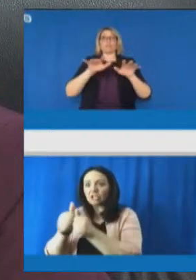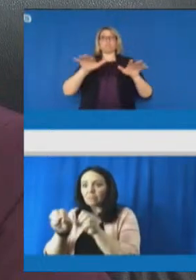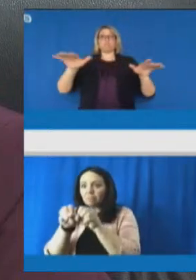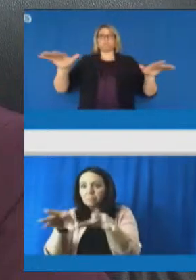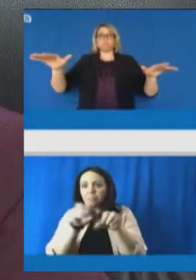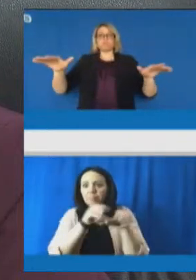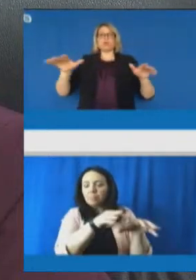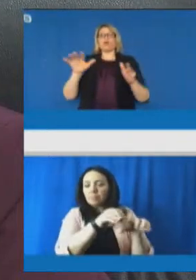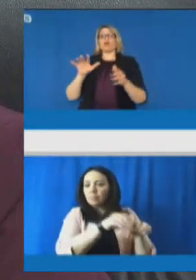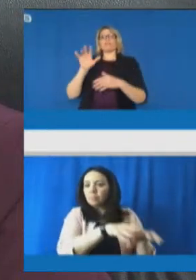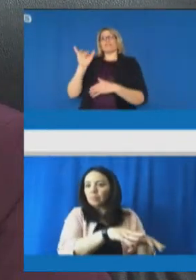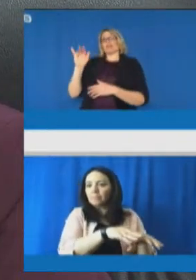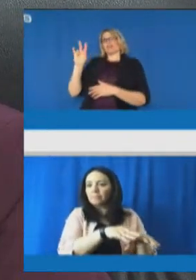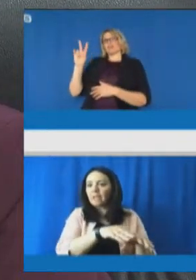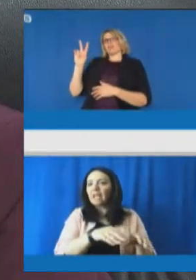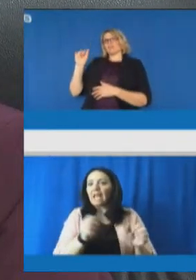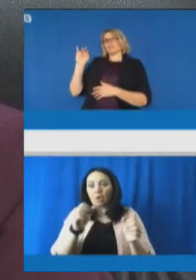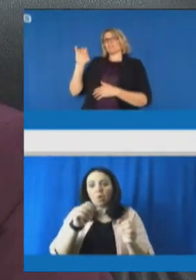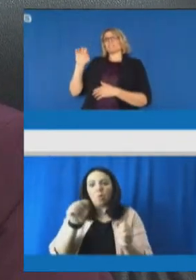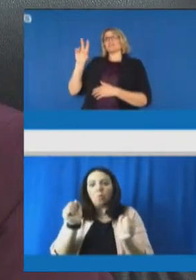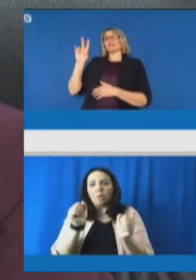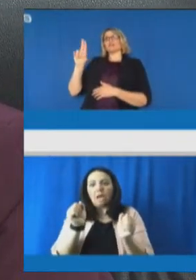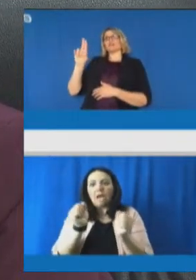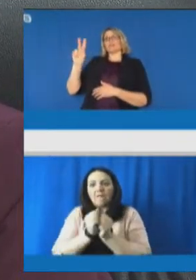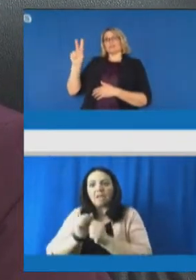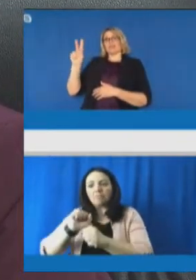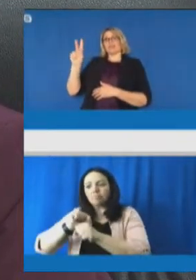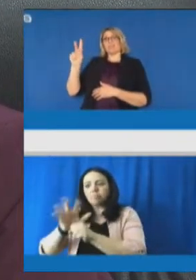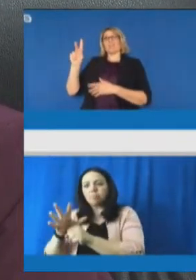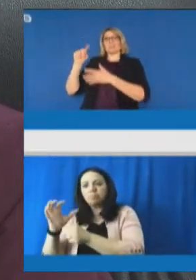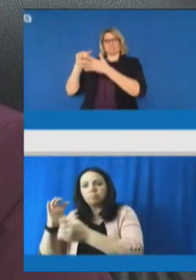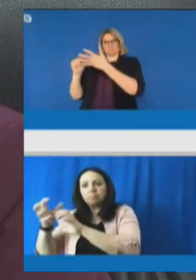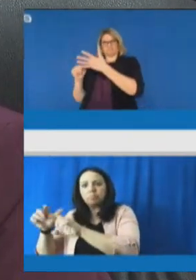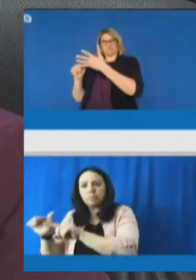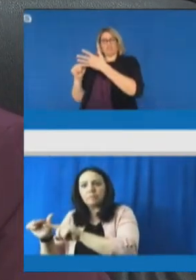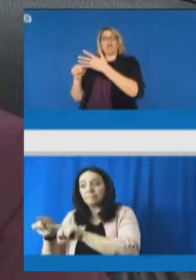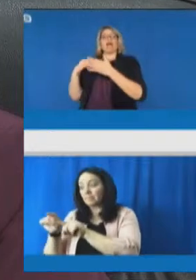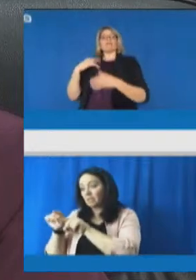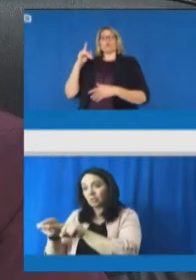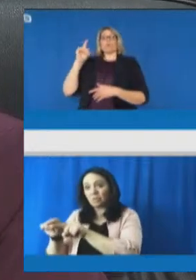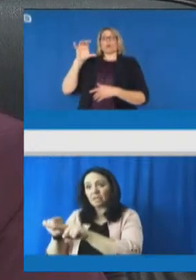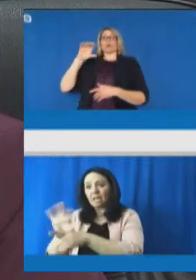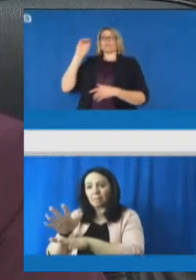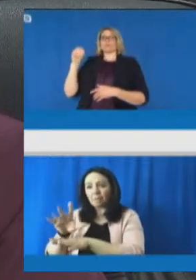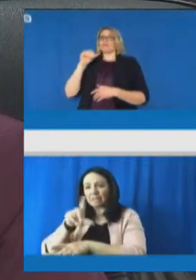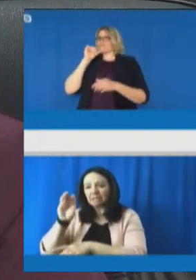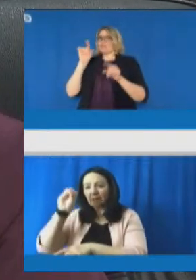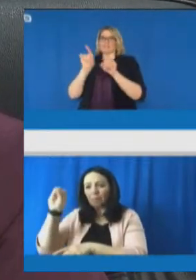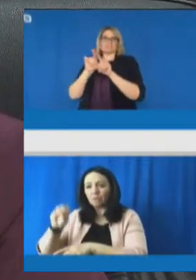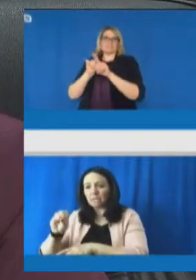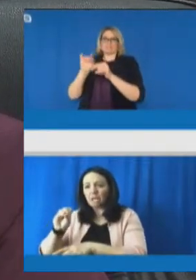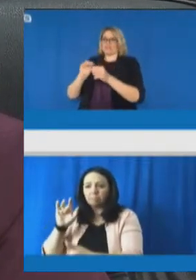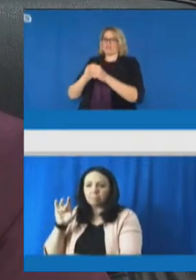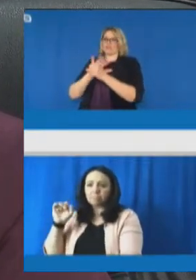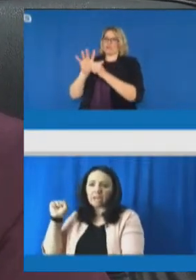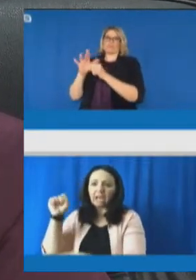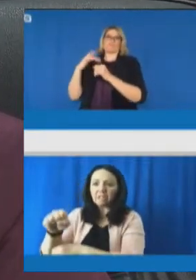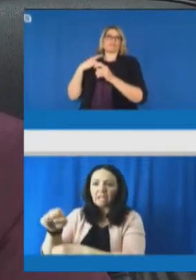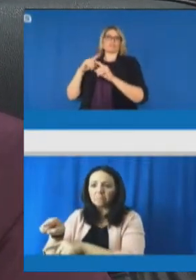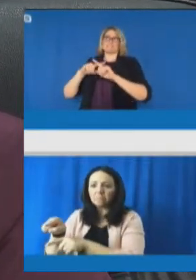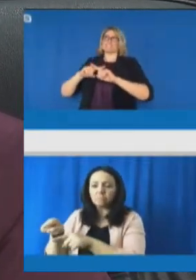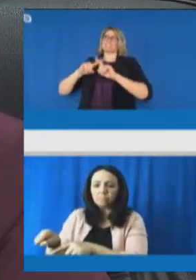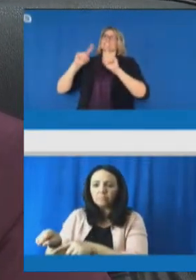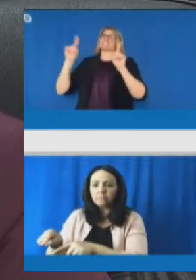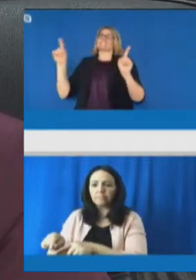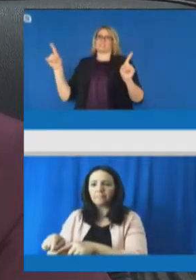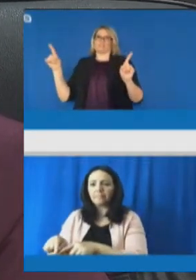approach whereby front-facing, public-facing employees in that age group are going to be vaccinated. And again, this will continue to